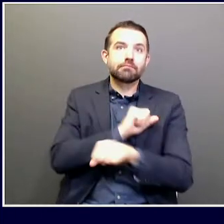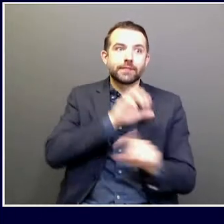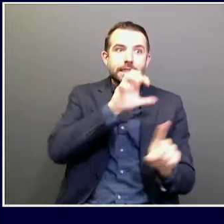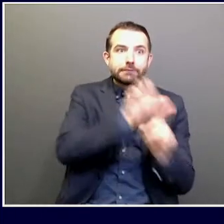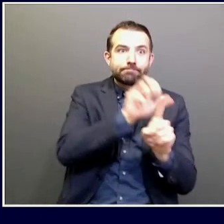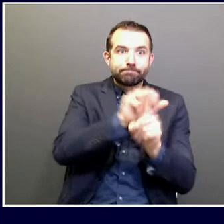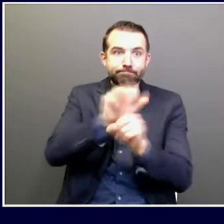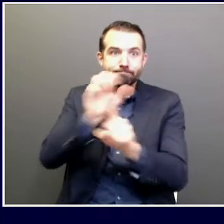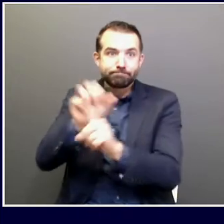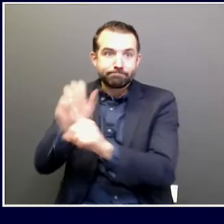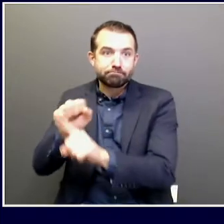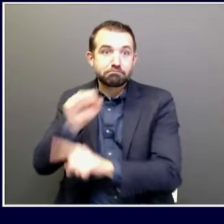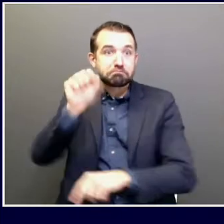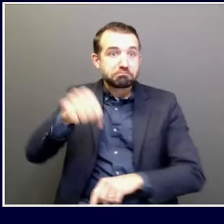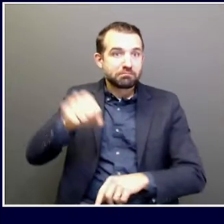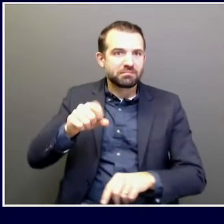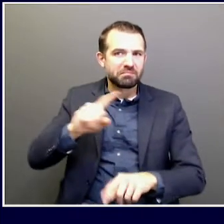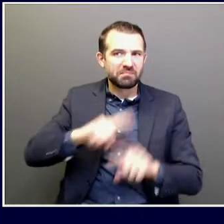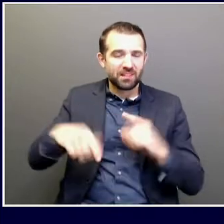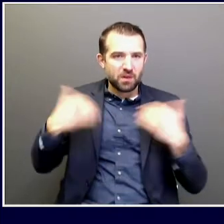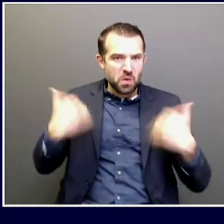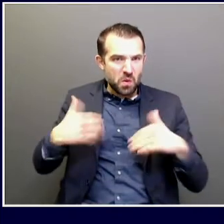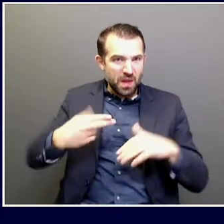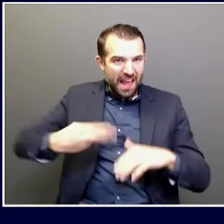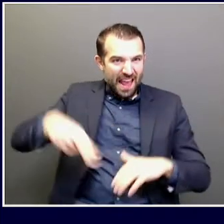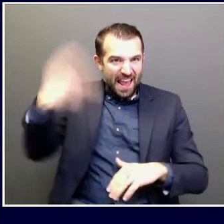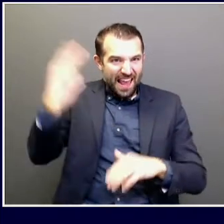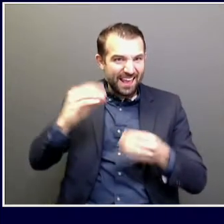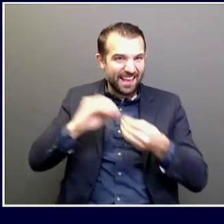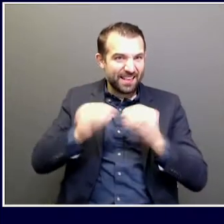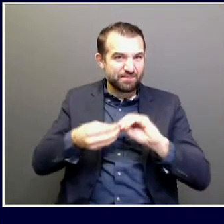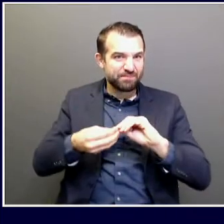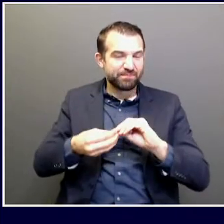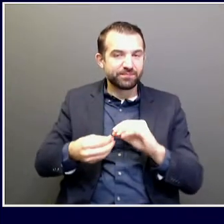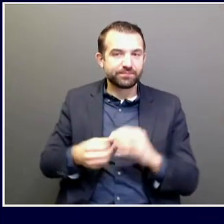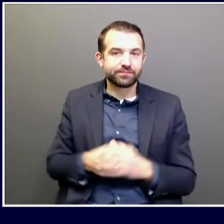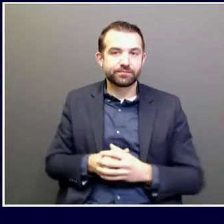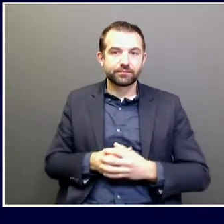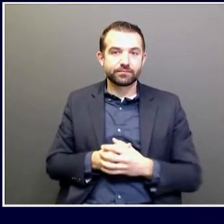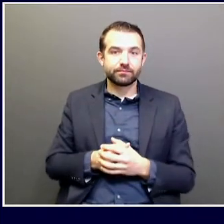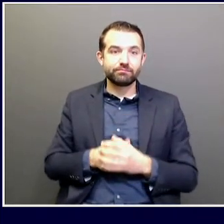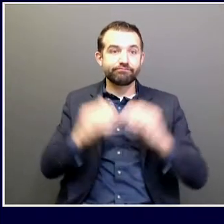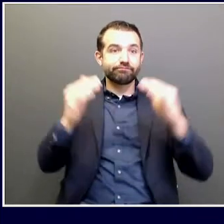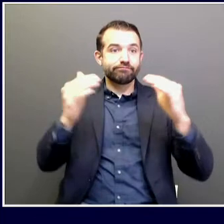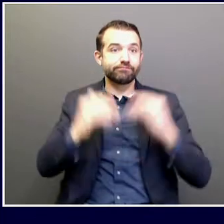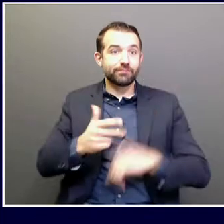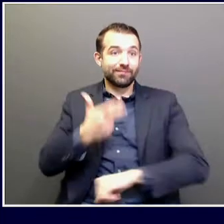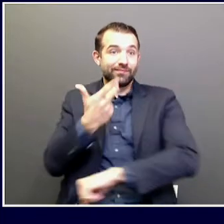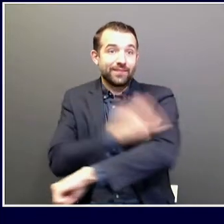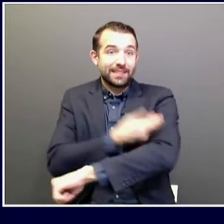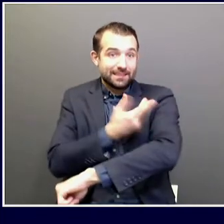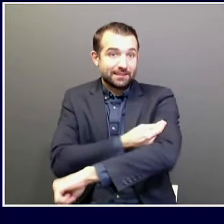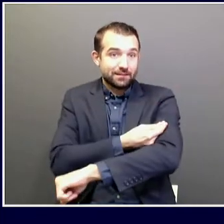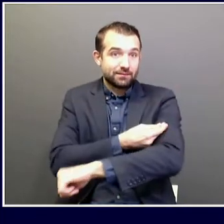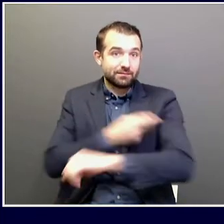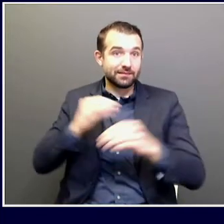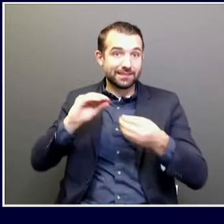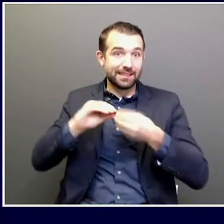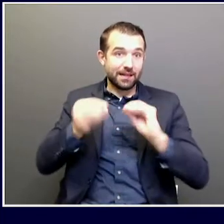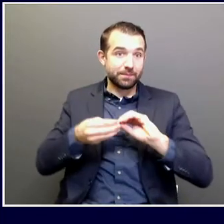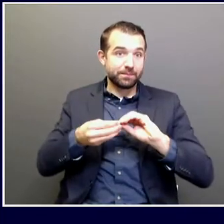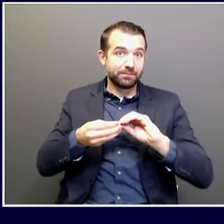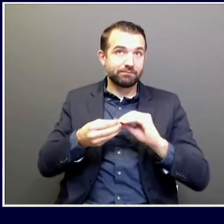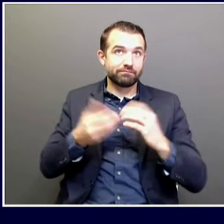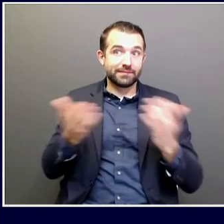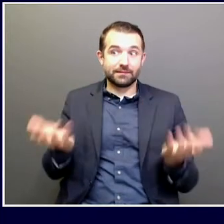that are occurring across the state. In terms of vaccines and vaccinations, right now in Maine,